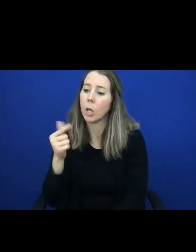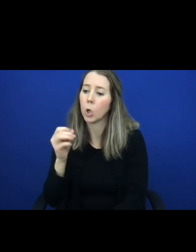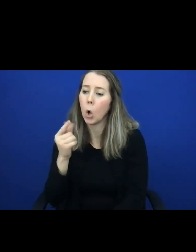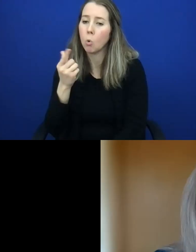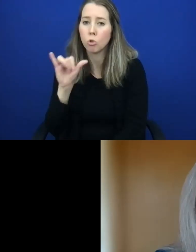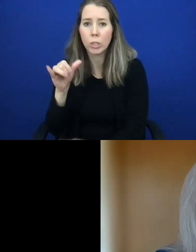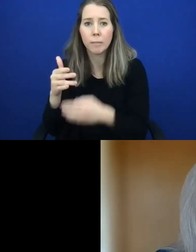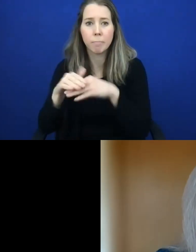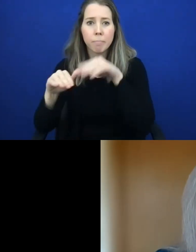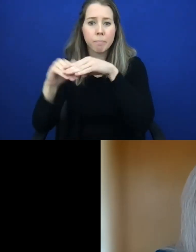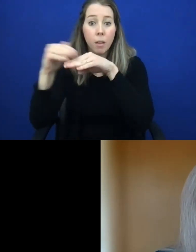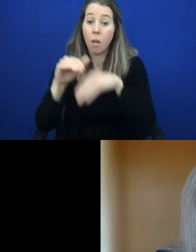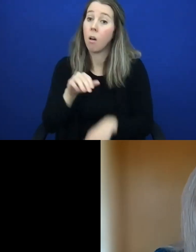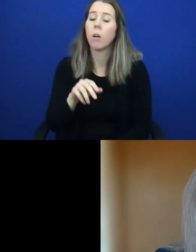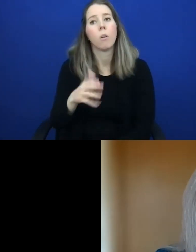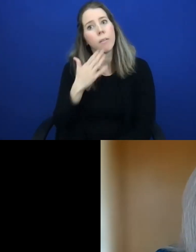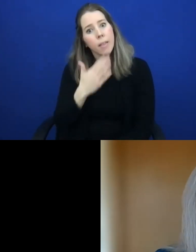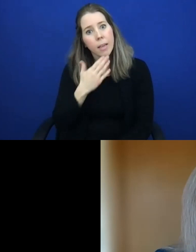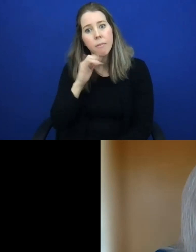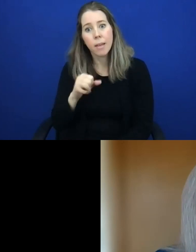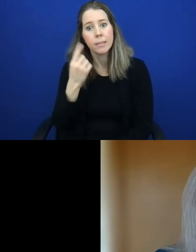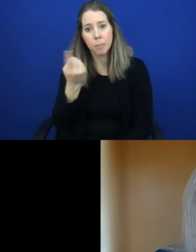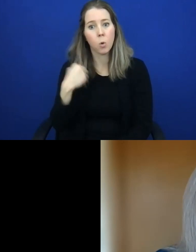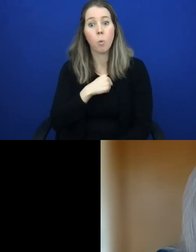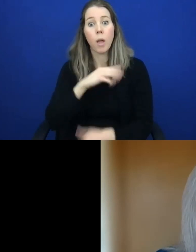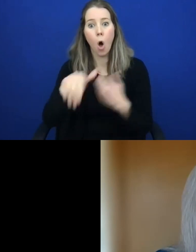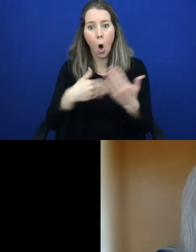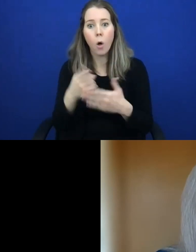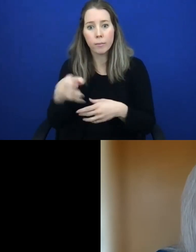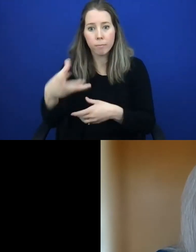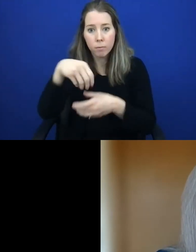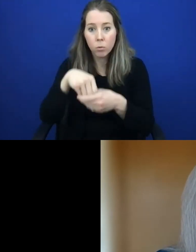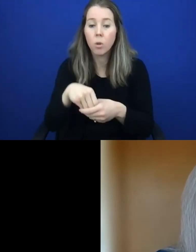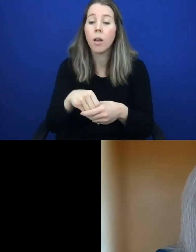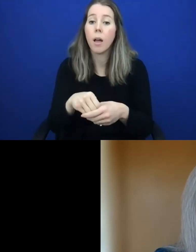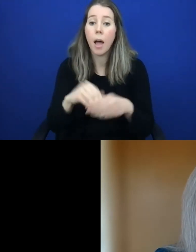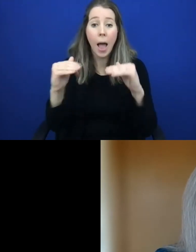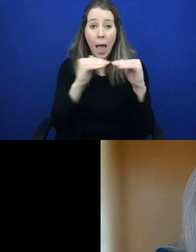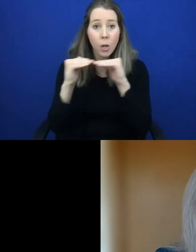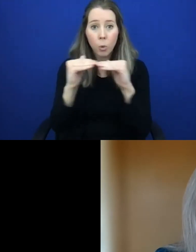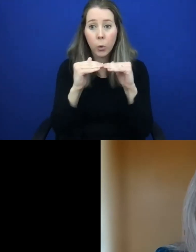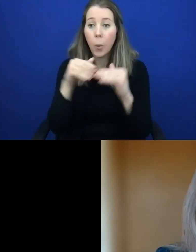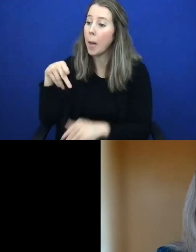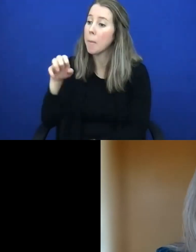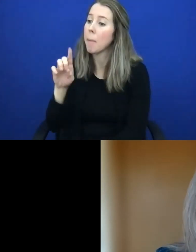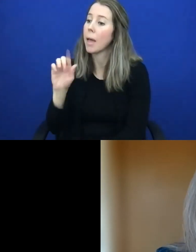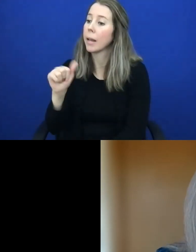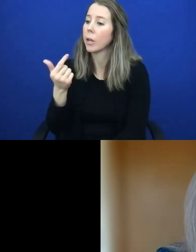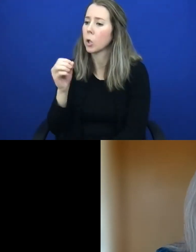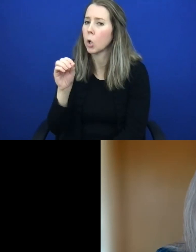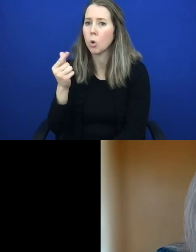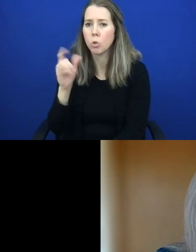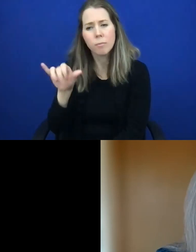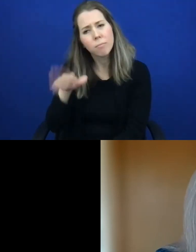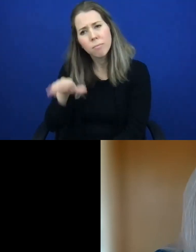That's one that we all need to deal with. We need to have equitable pedagogies. Oh, Alicia, are you